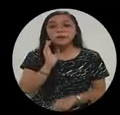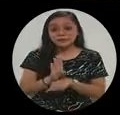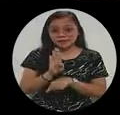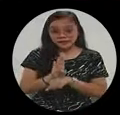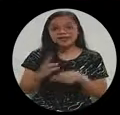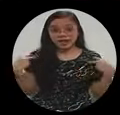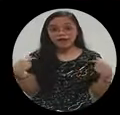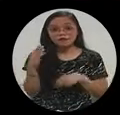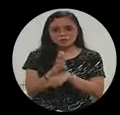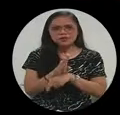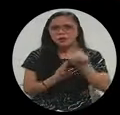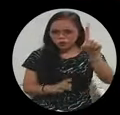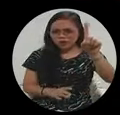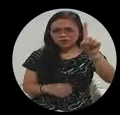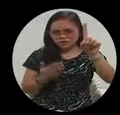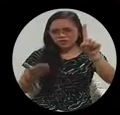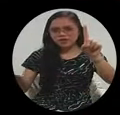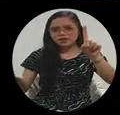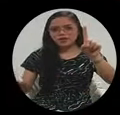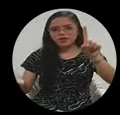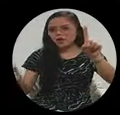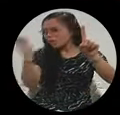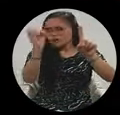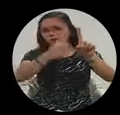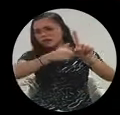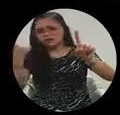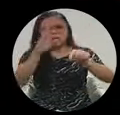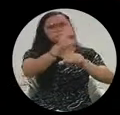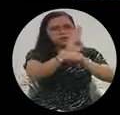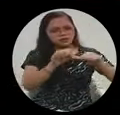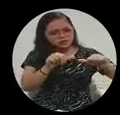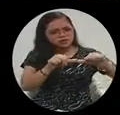If you are a businessman, just one thing, nothing else.